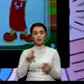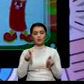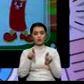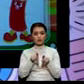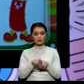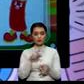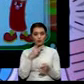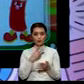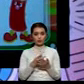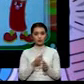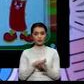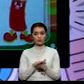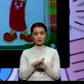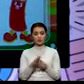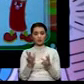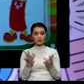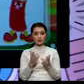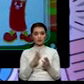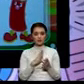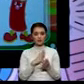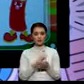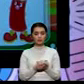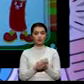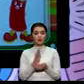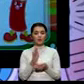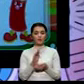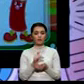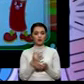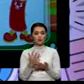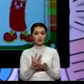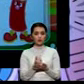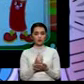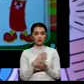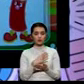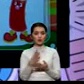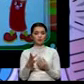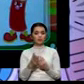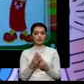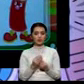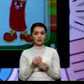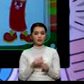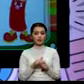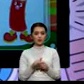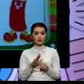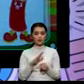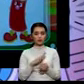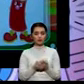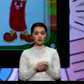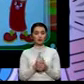ko'rinishda bajarishingiz kerak edi. Va biz bunga erishdik. Siz bilan birgalikda bajarib